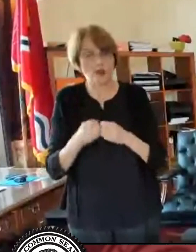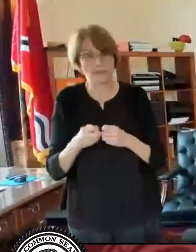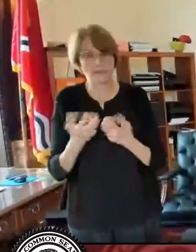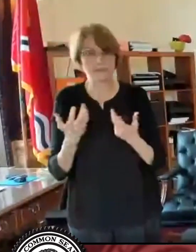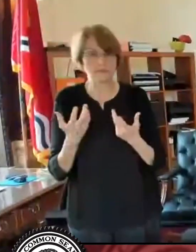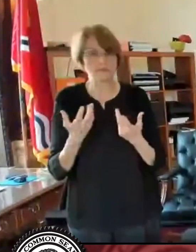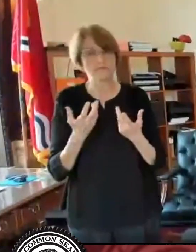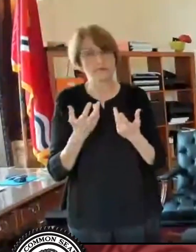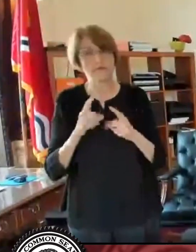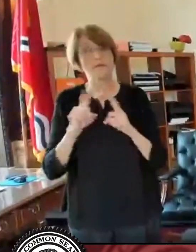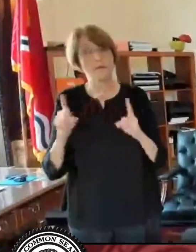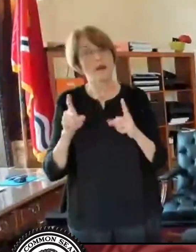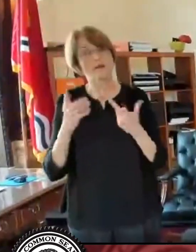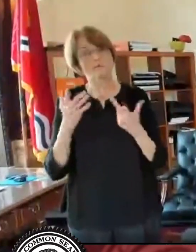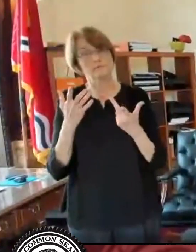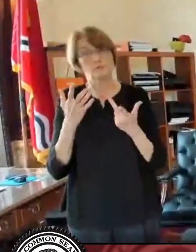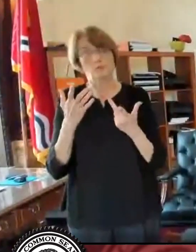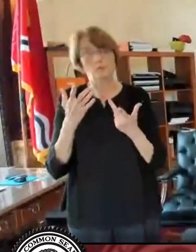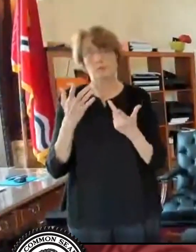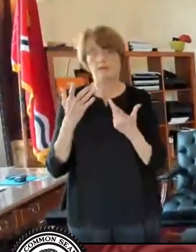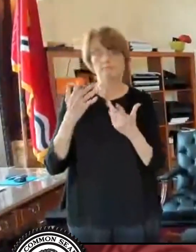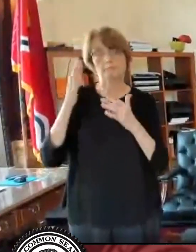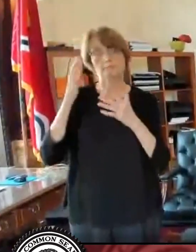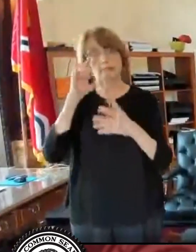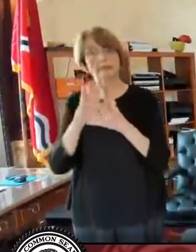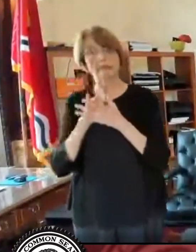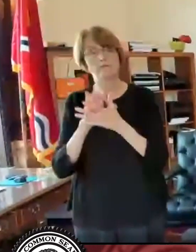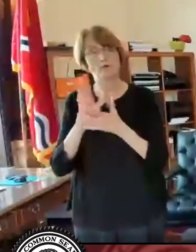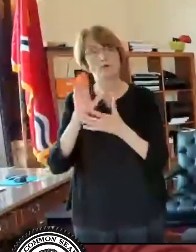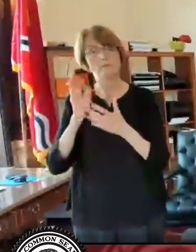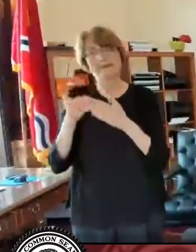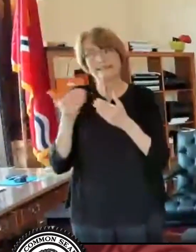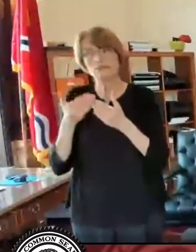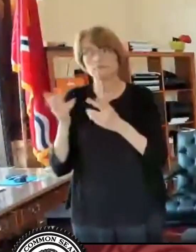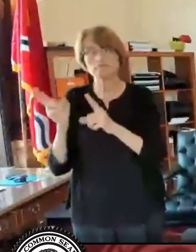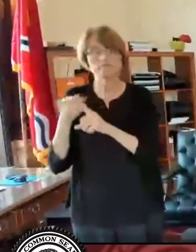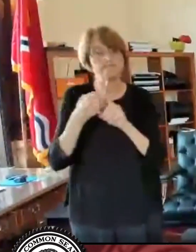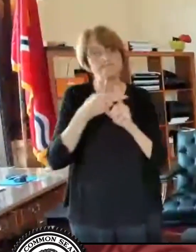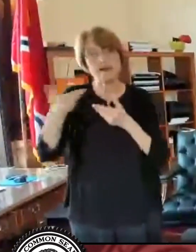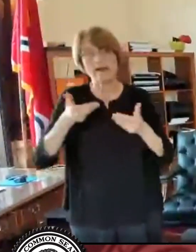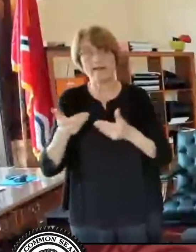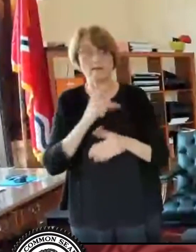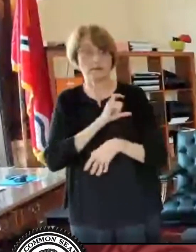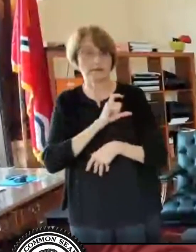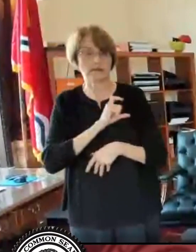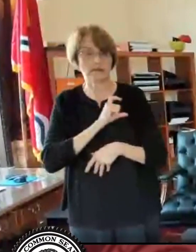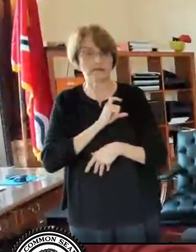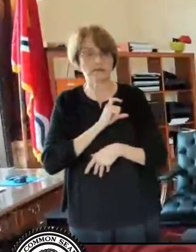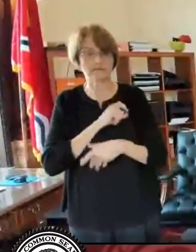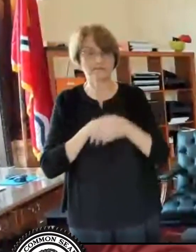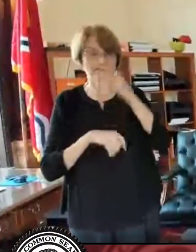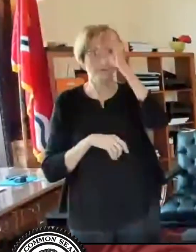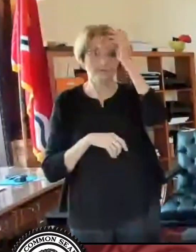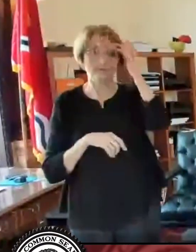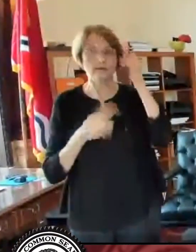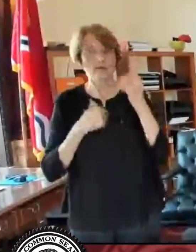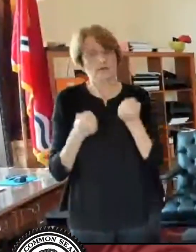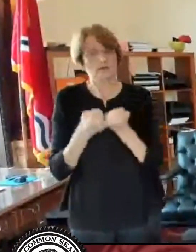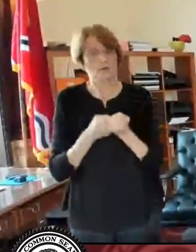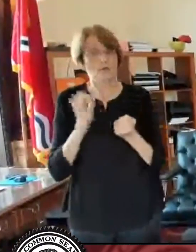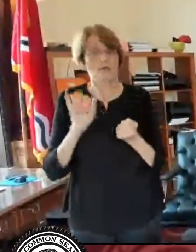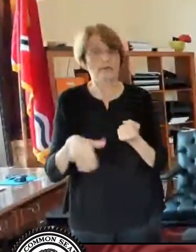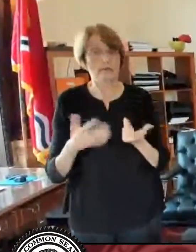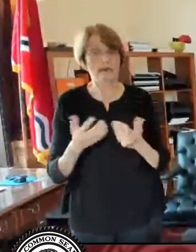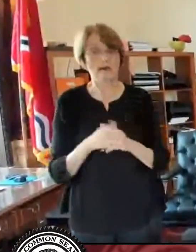to hiring. And so we're in support of that because we certainly need